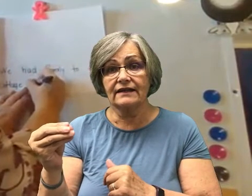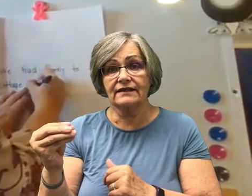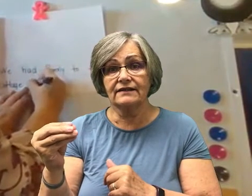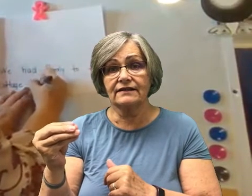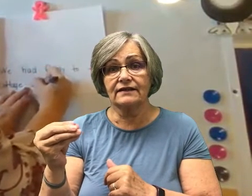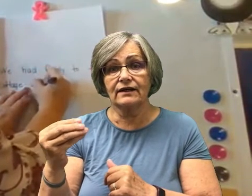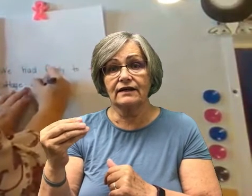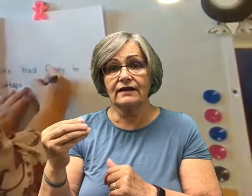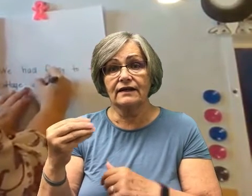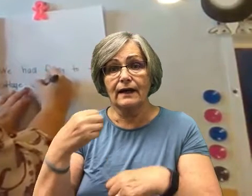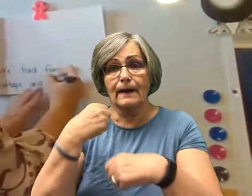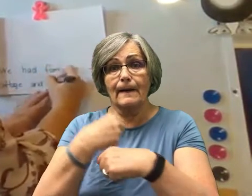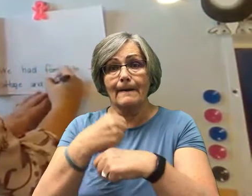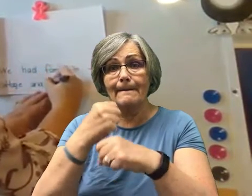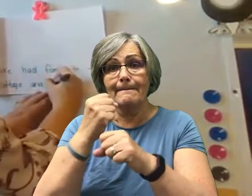and